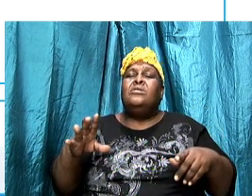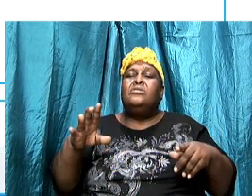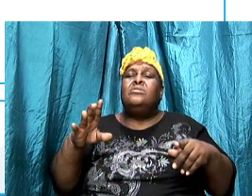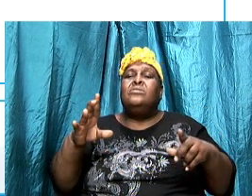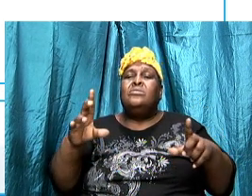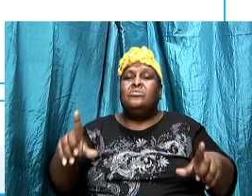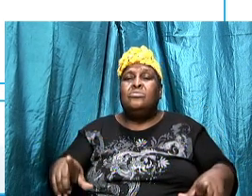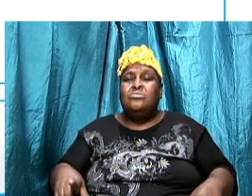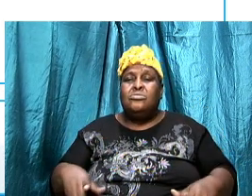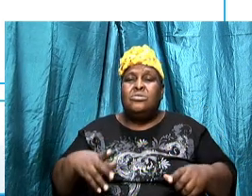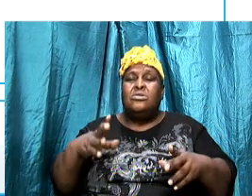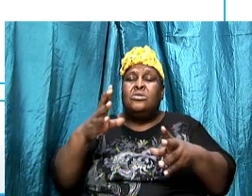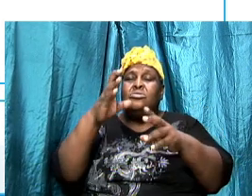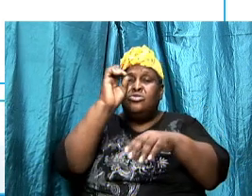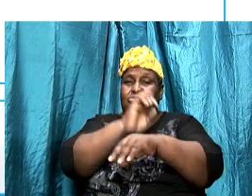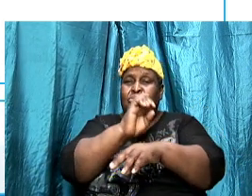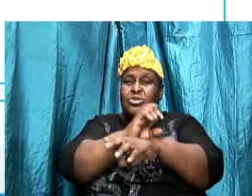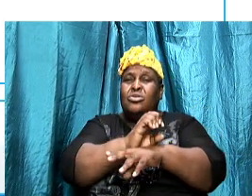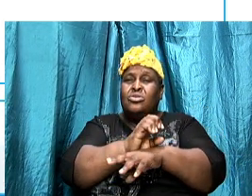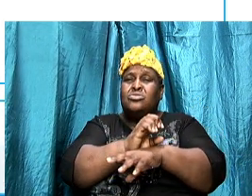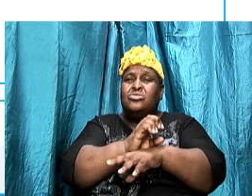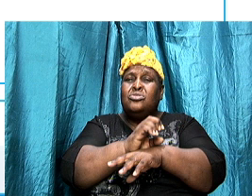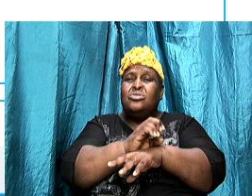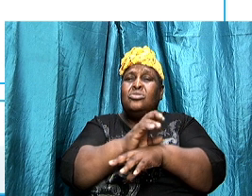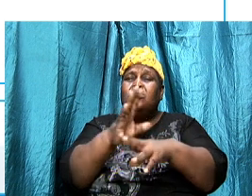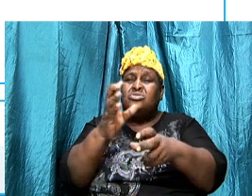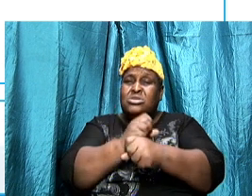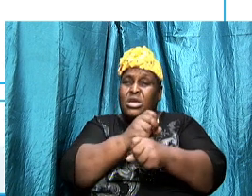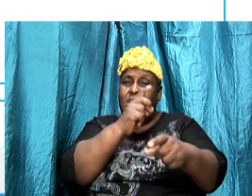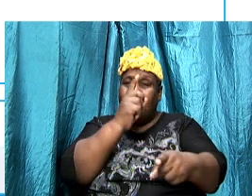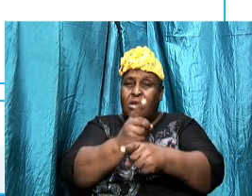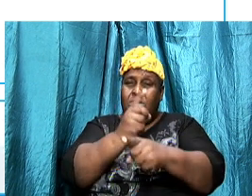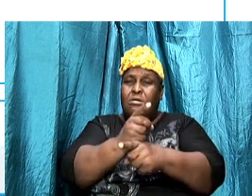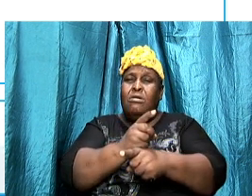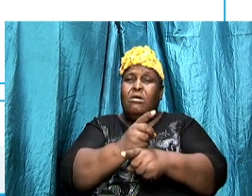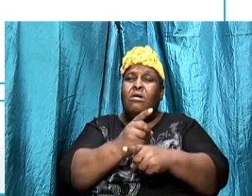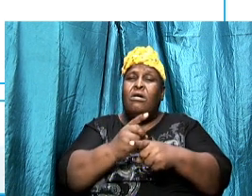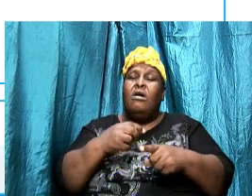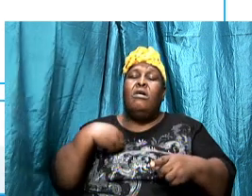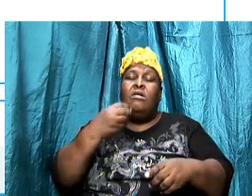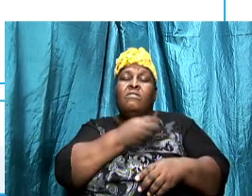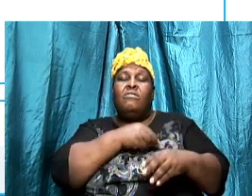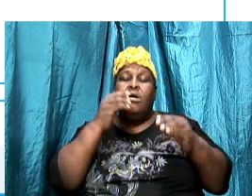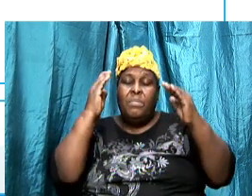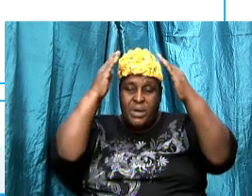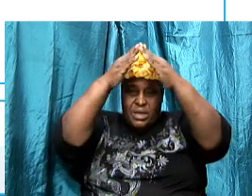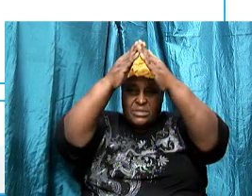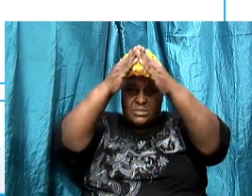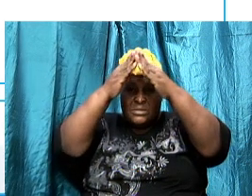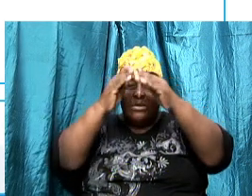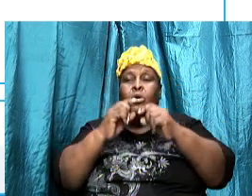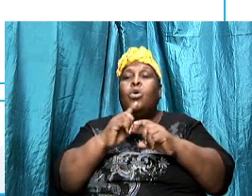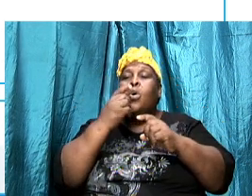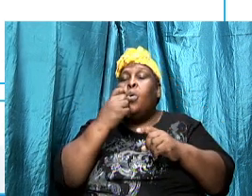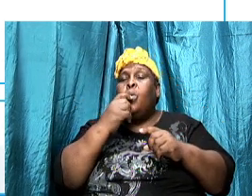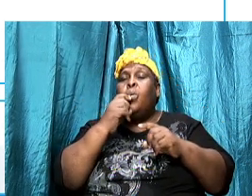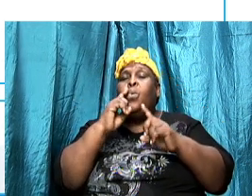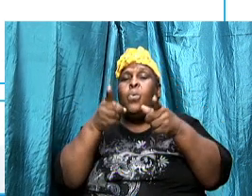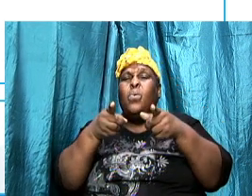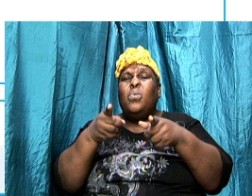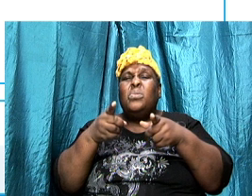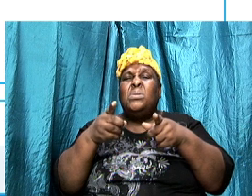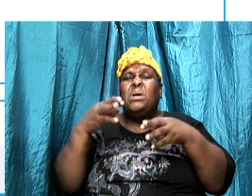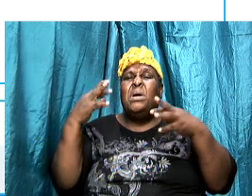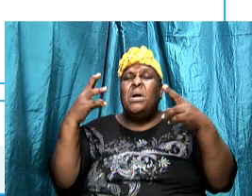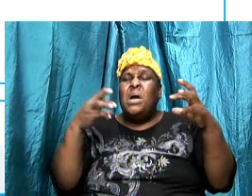know. And he went on to make the case and say, who goeth a warfare and on his own charge? So that